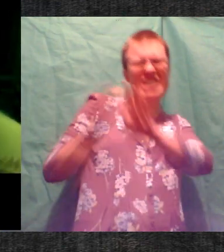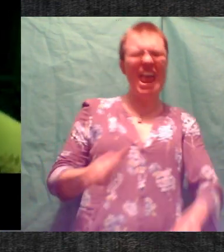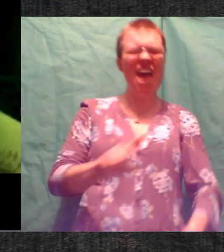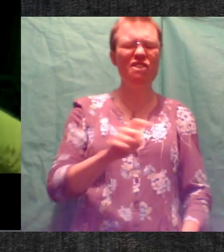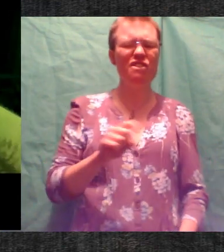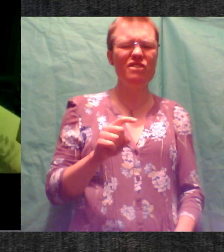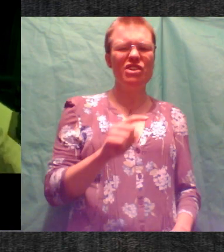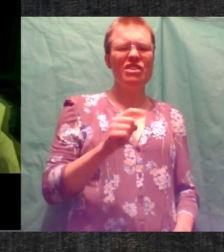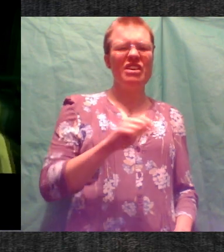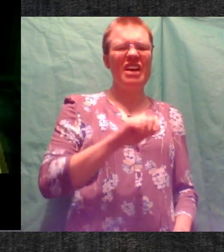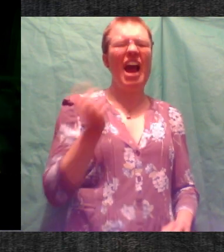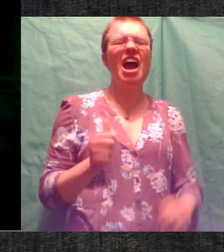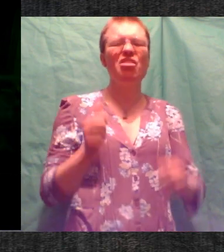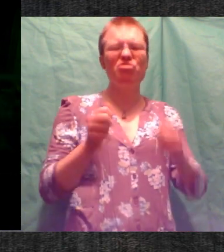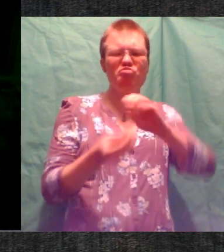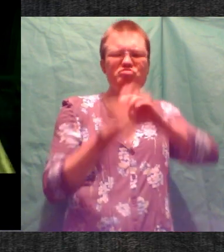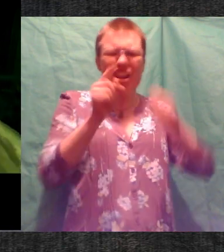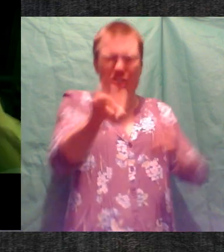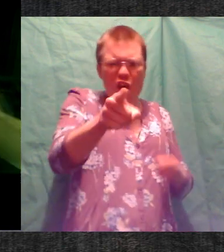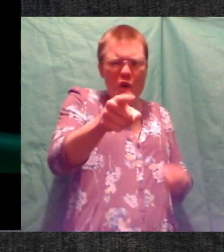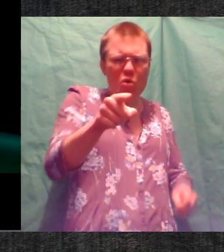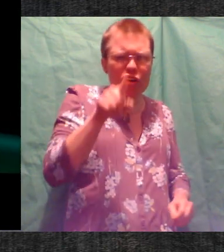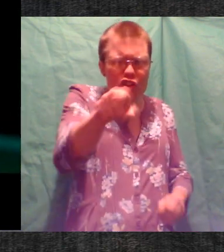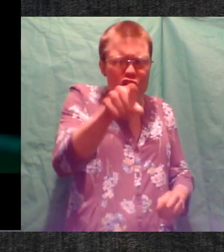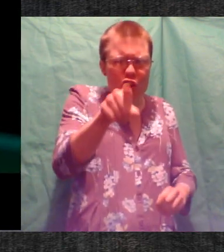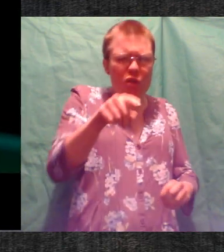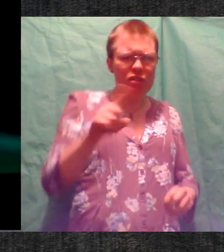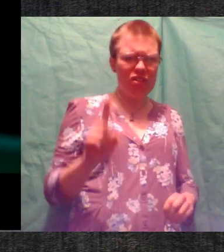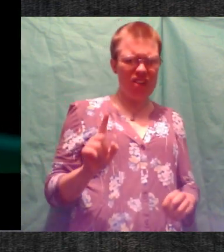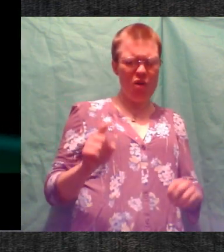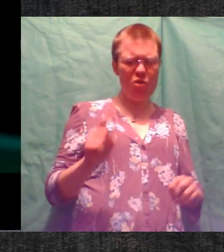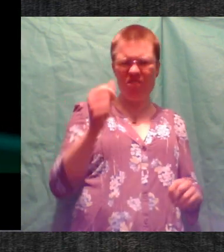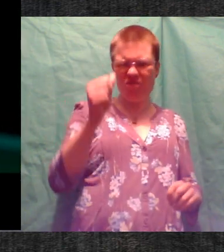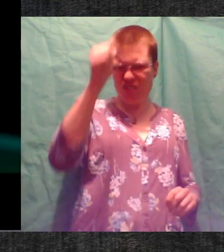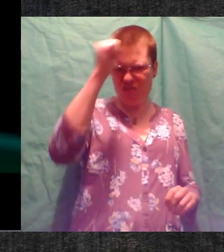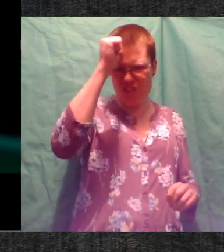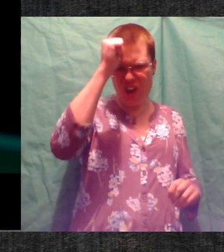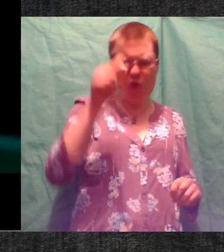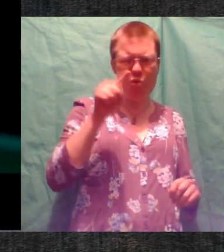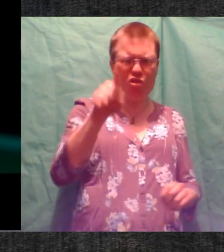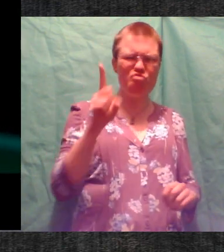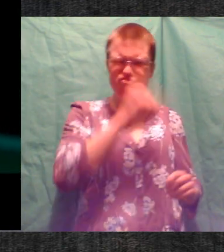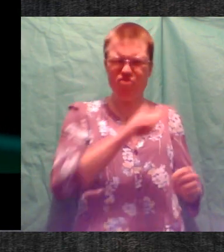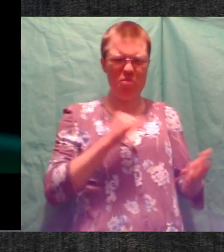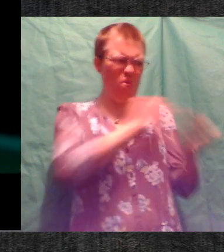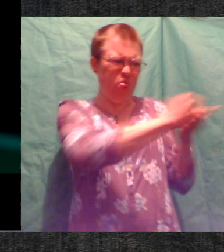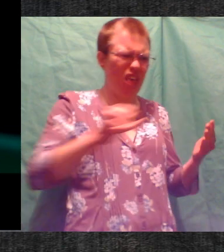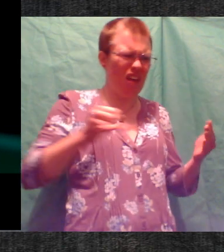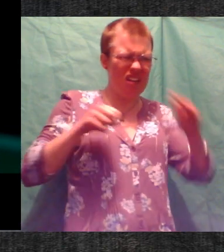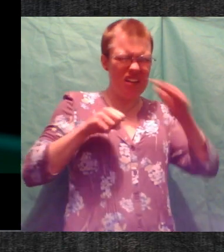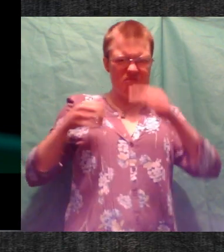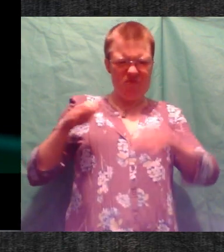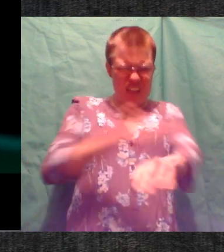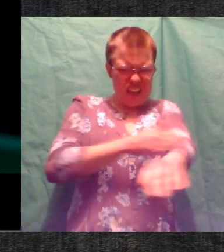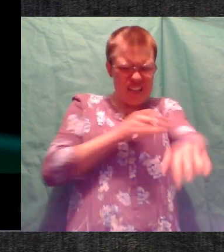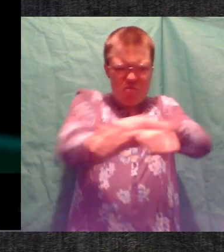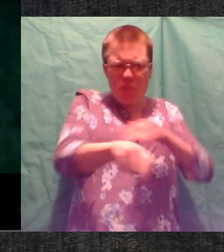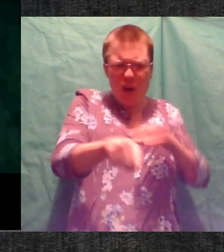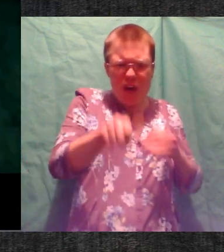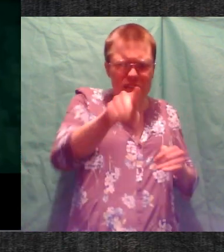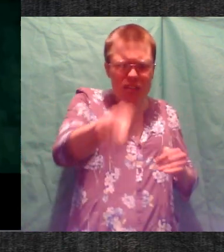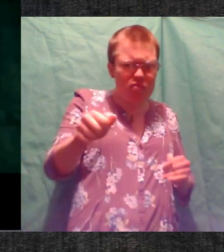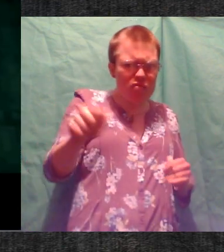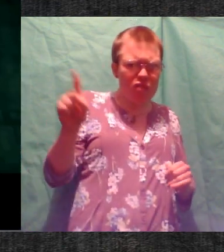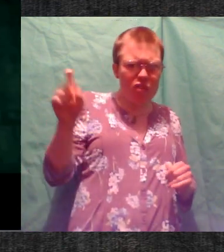just the leftovers of what they used to make you. Can you understand what it's like to know that you're garbage since the day you were